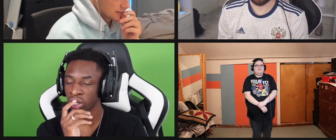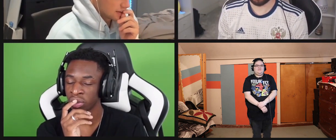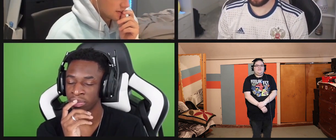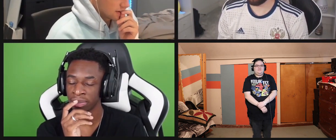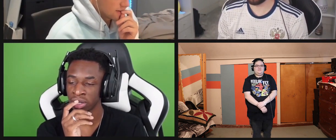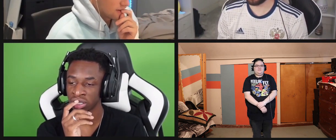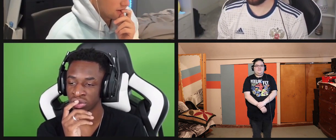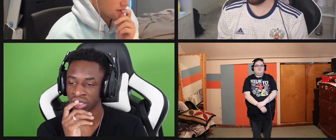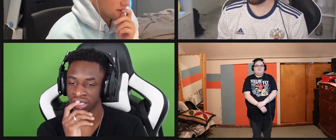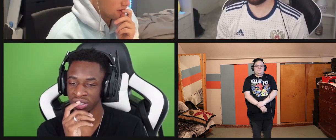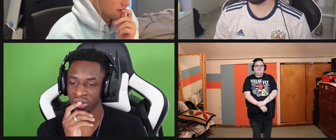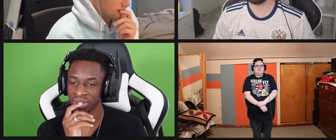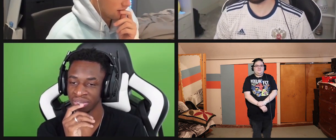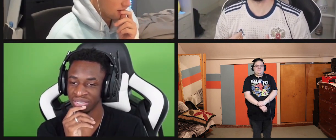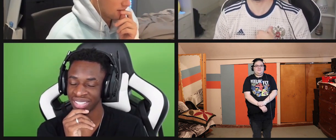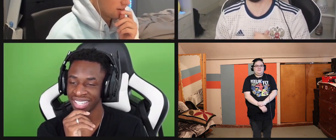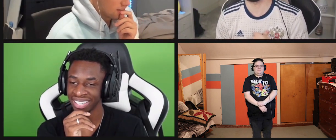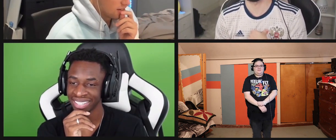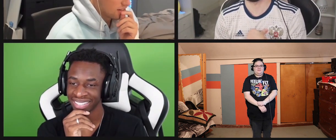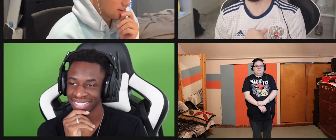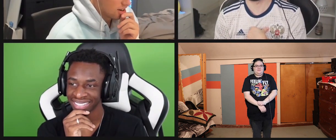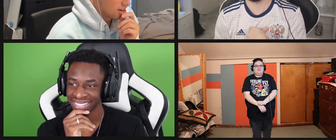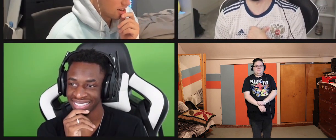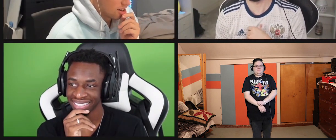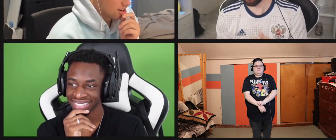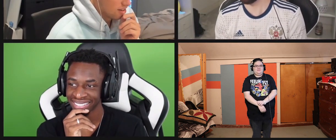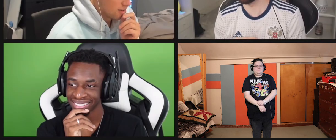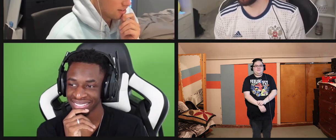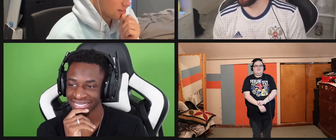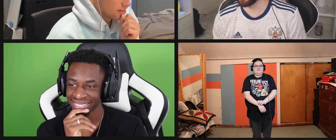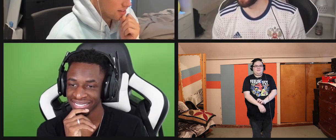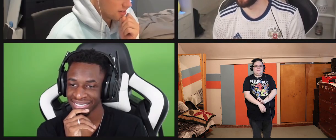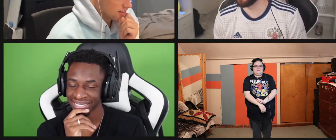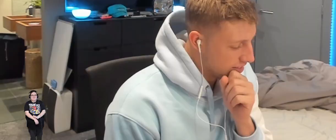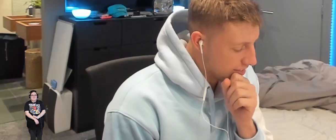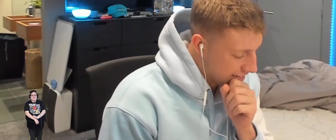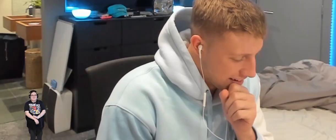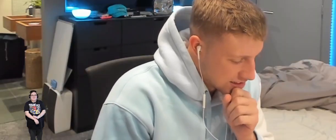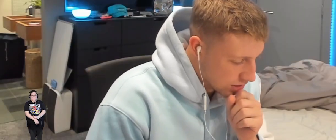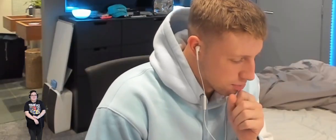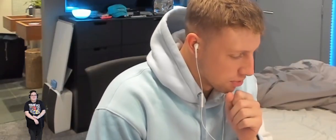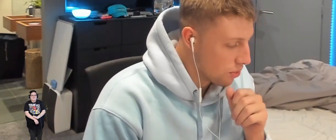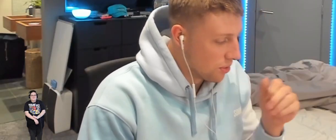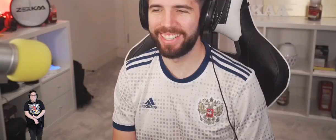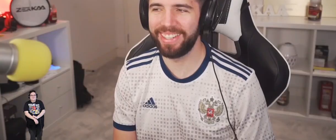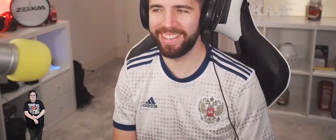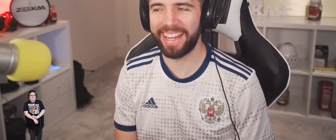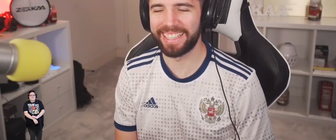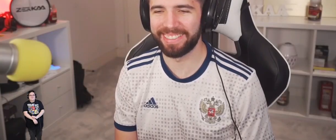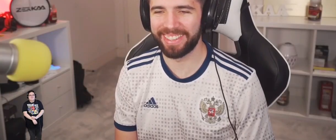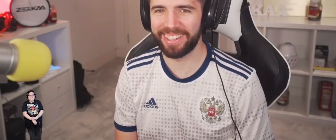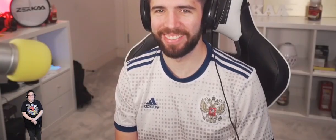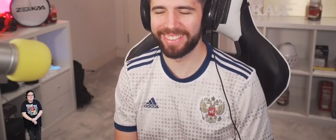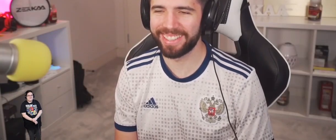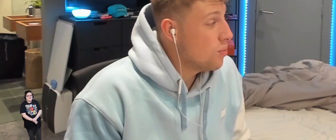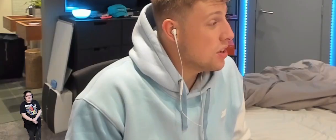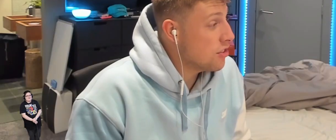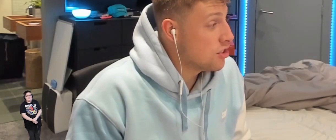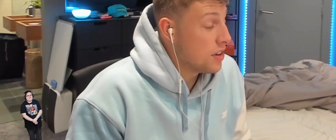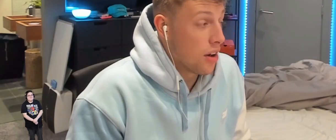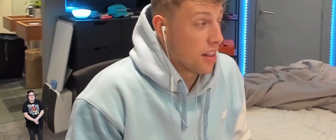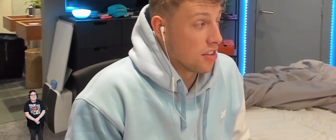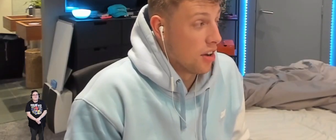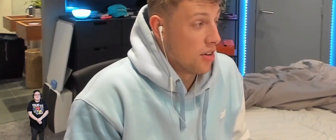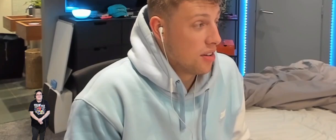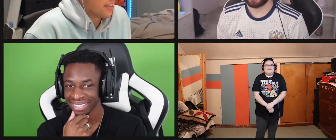then you know that everyone's saying no to you. Yeah, but that's deep down, you know that, but you'll carry on swiping in the hope. Yeah, it's not as brutal. Where to their face, it's a bit ropes. We could